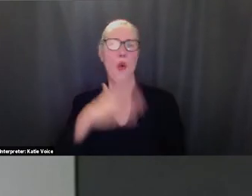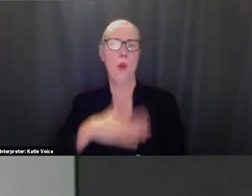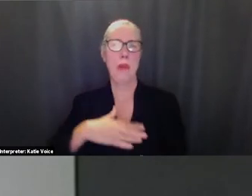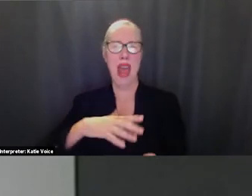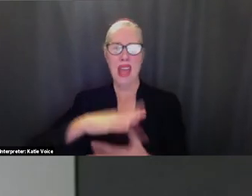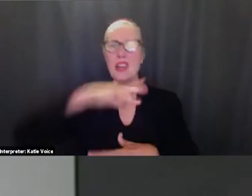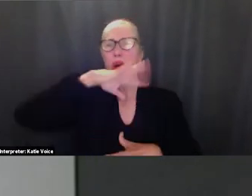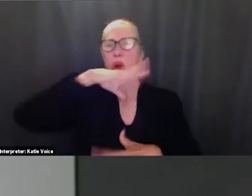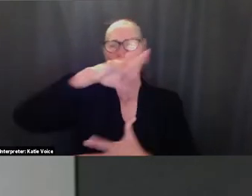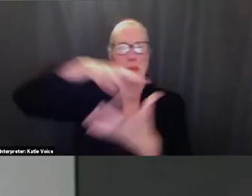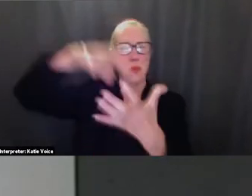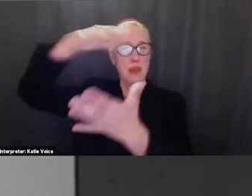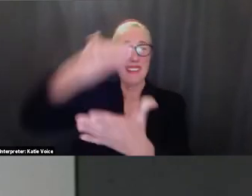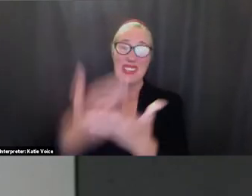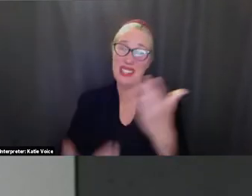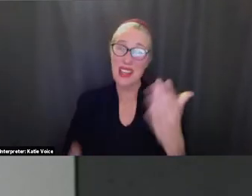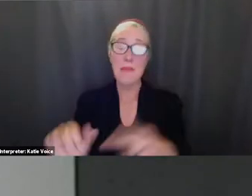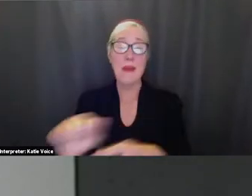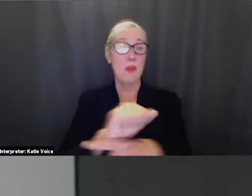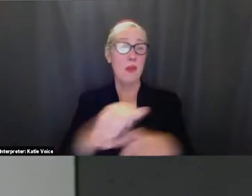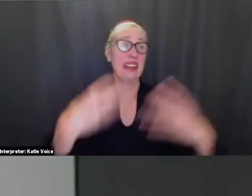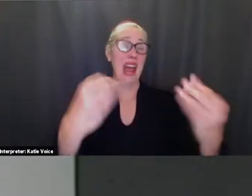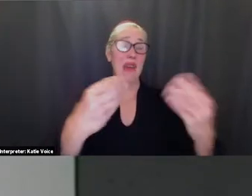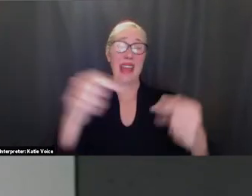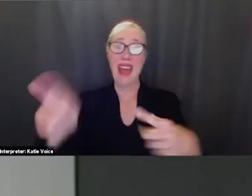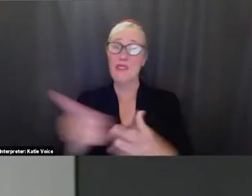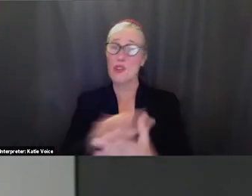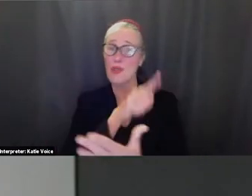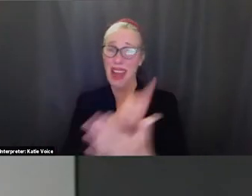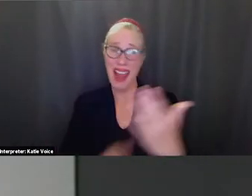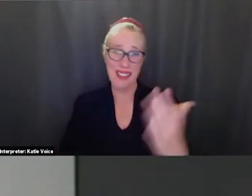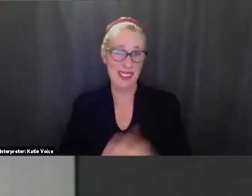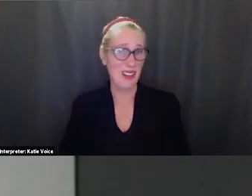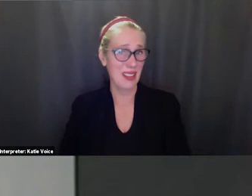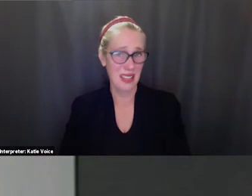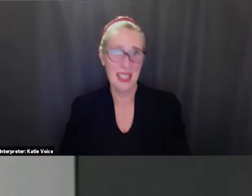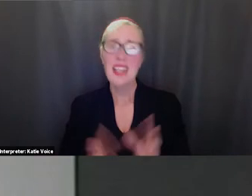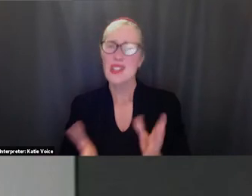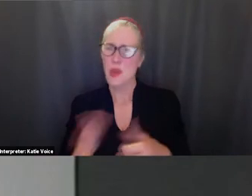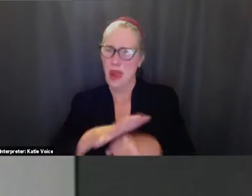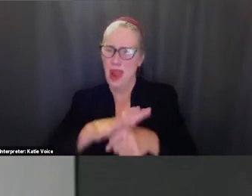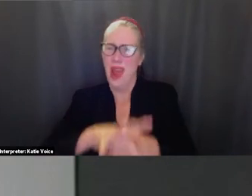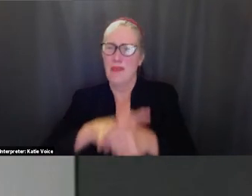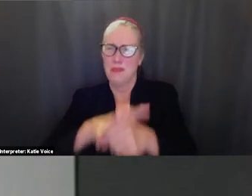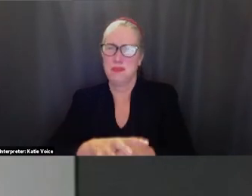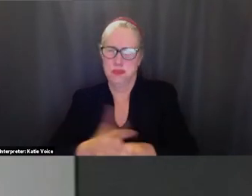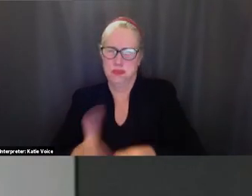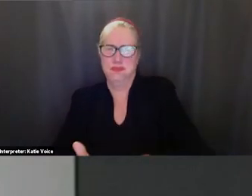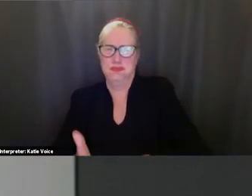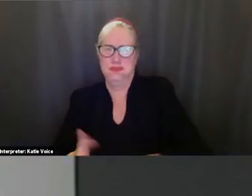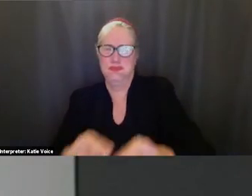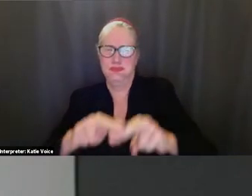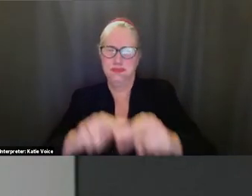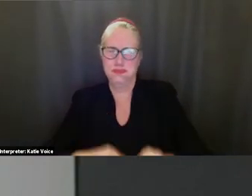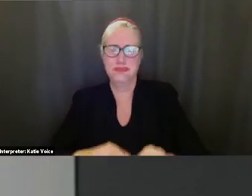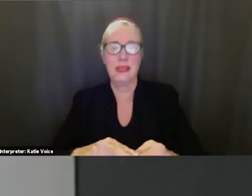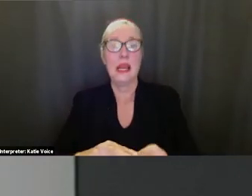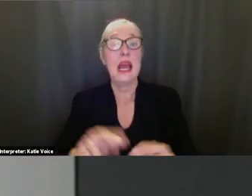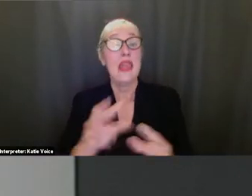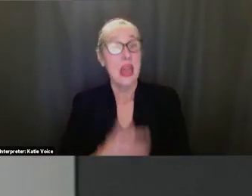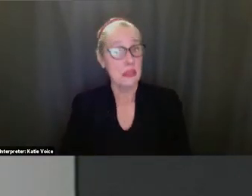practices were cancelled so it seems like a lot is heightening and that's why it is important to